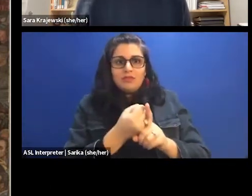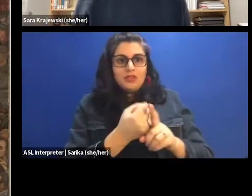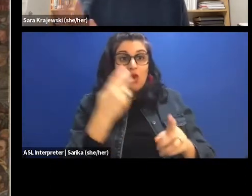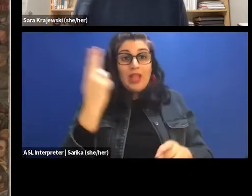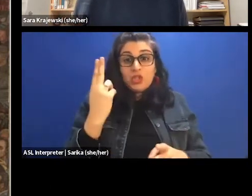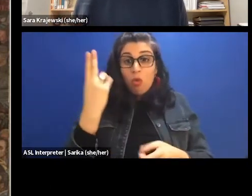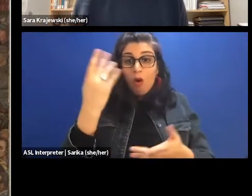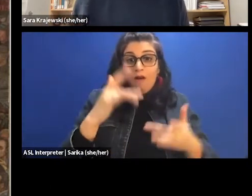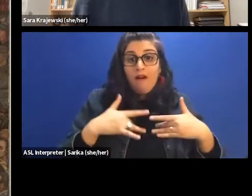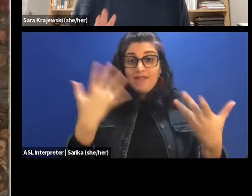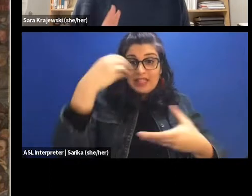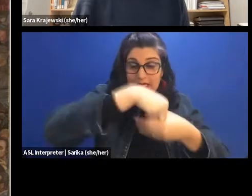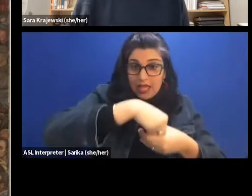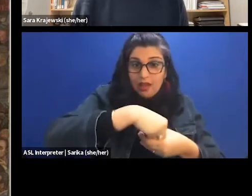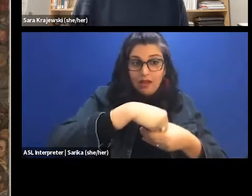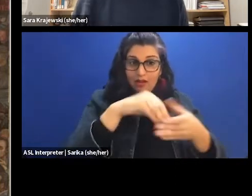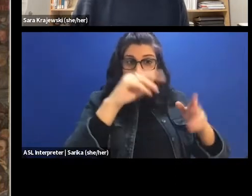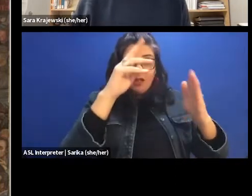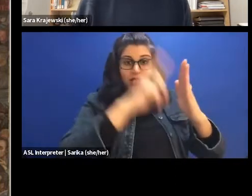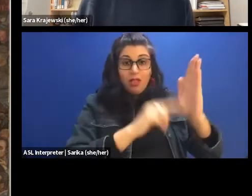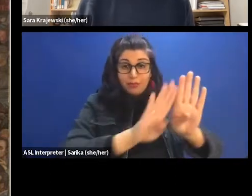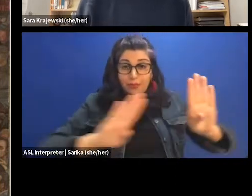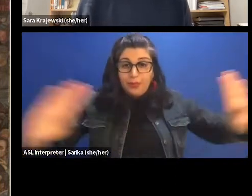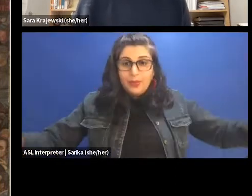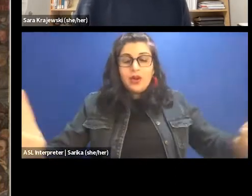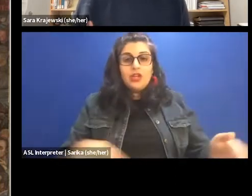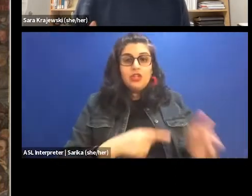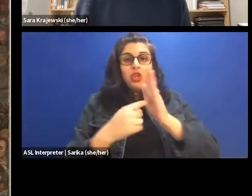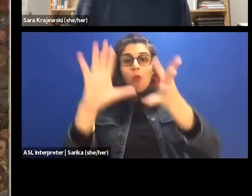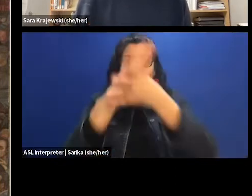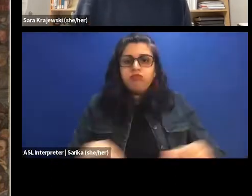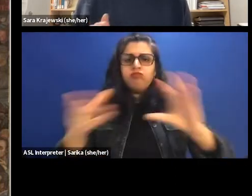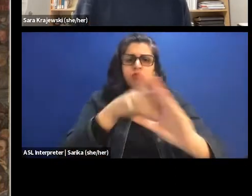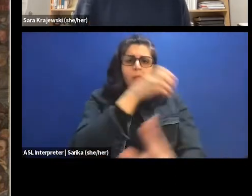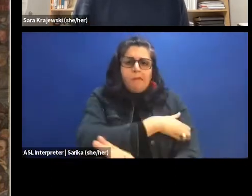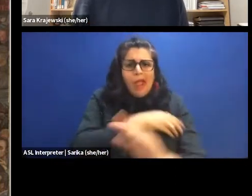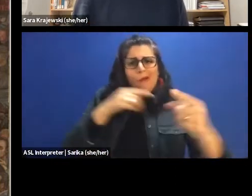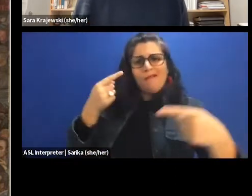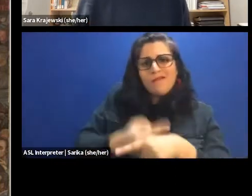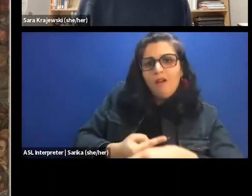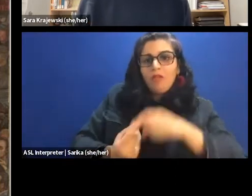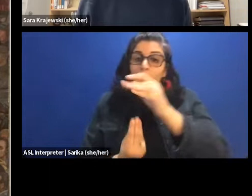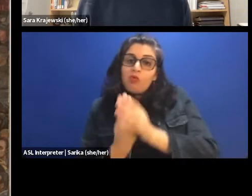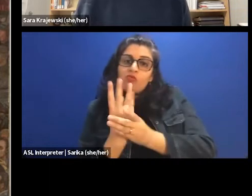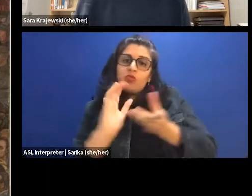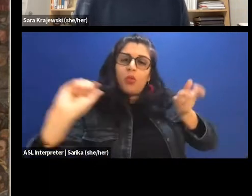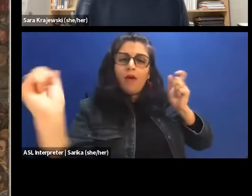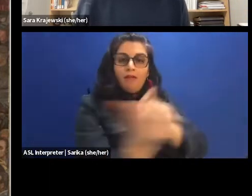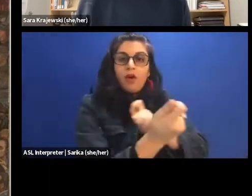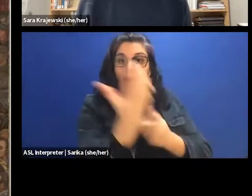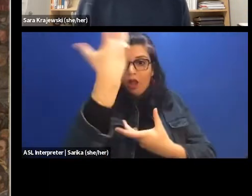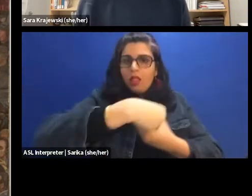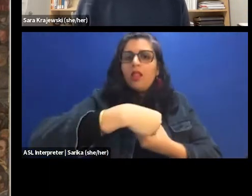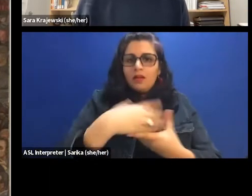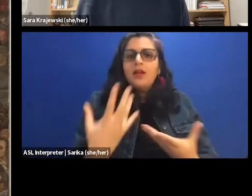work, they often presented allegories of power, conflict, growth, and transformation, all